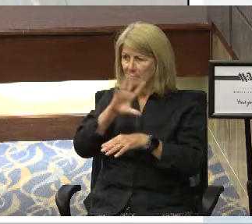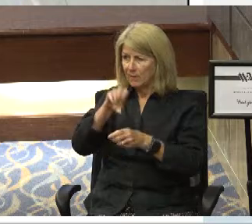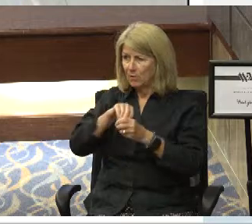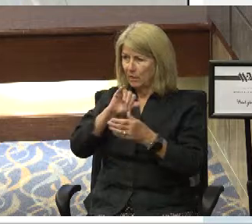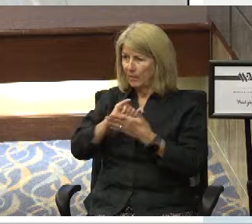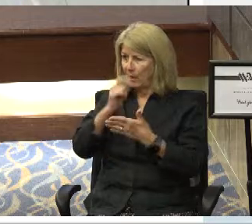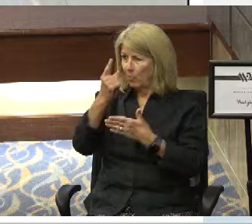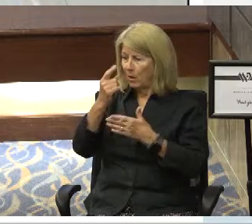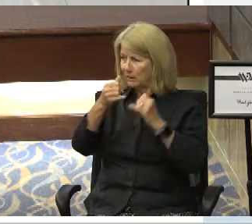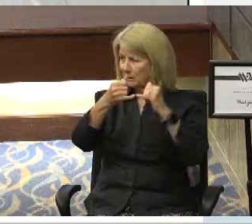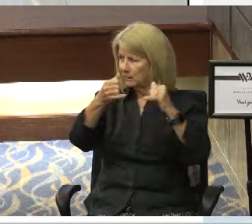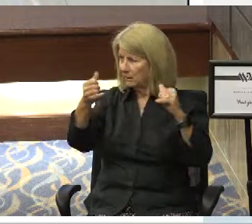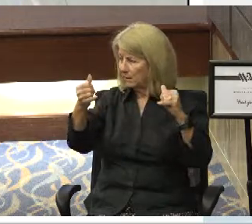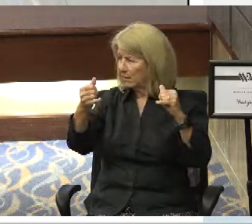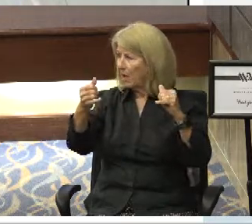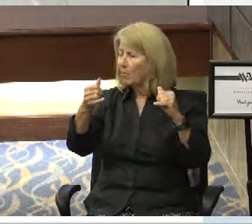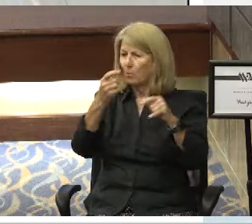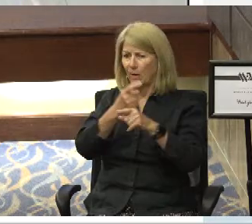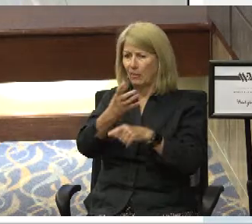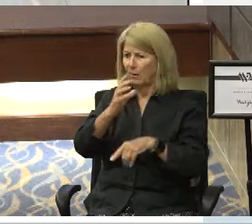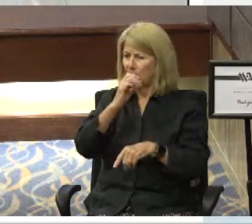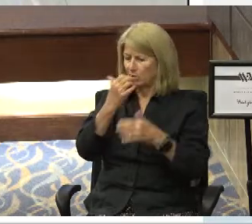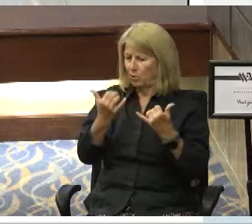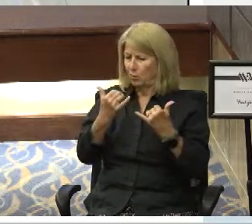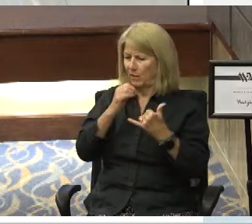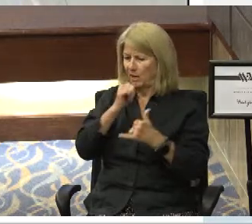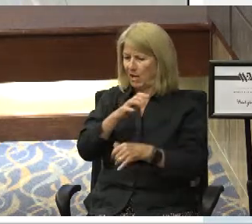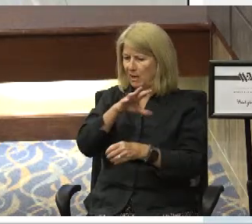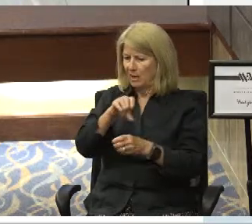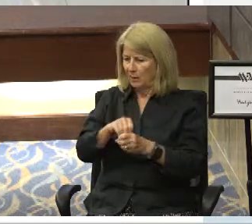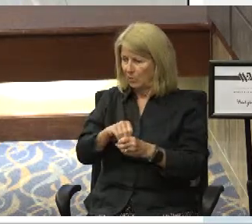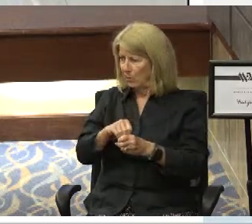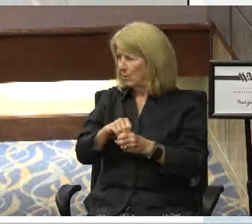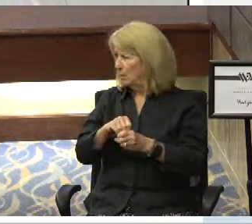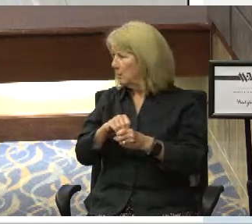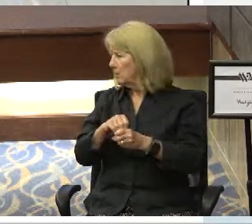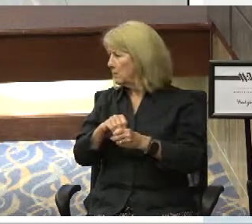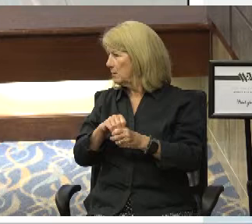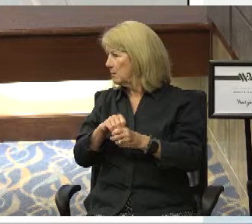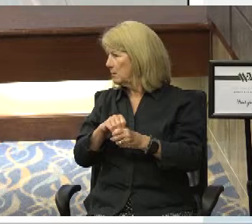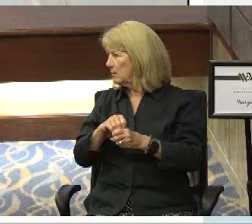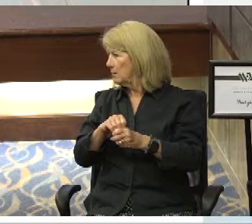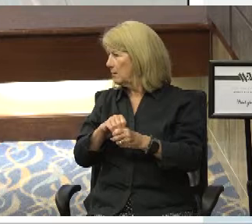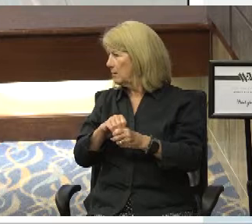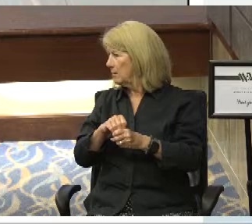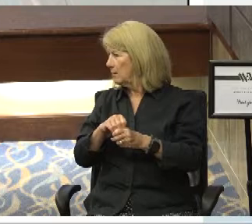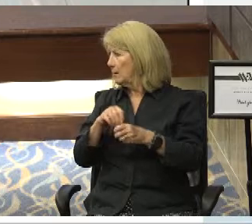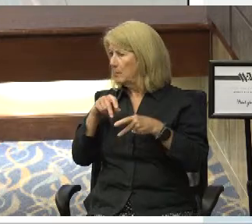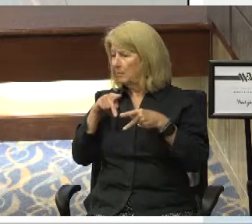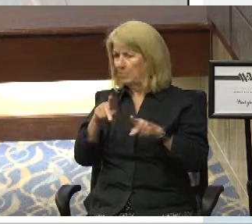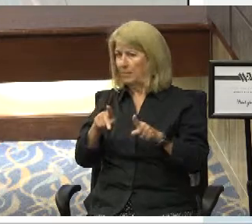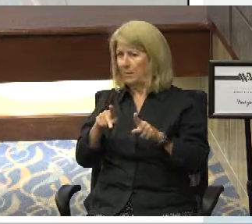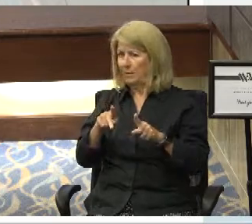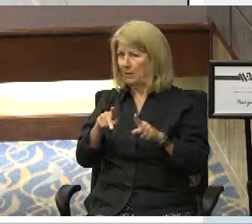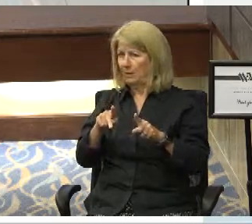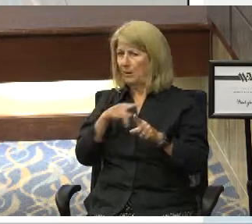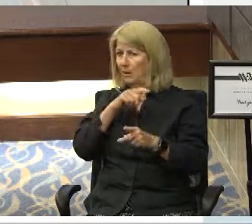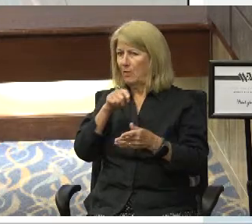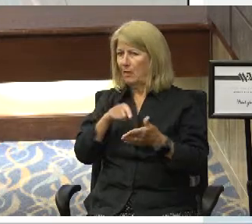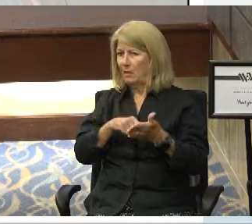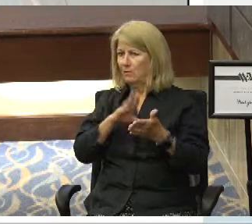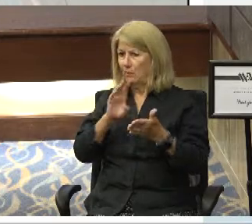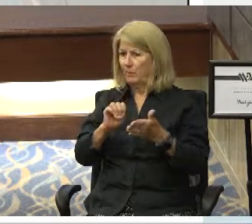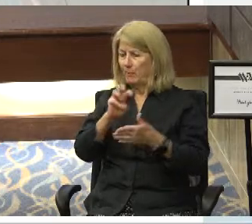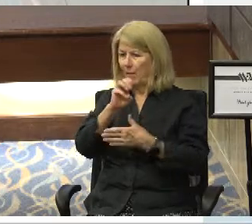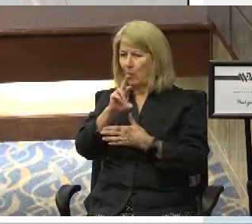not included. I'm comfortable with a special permit because in some senses this will be screened by the warehouse